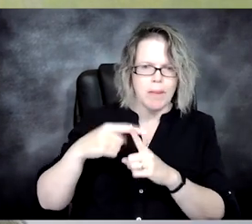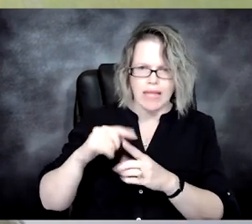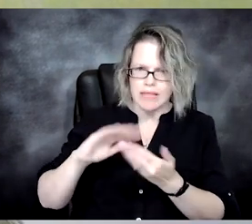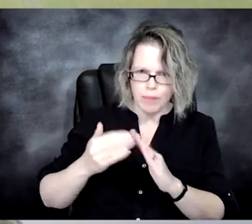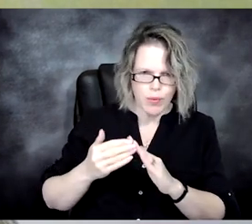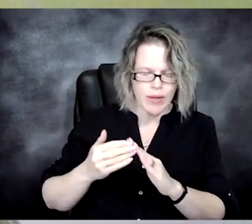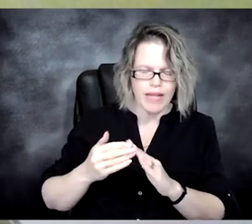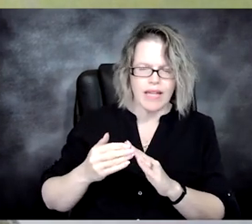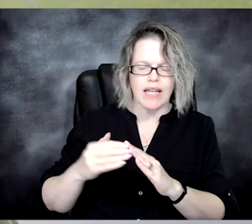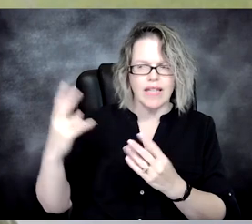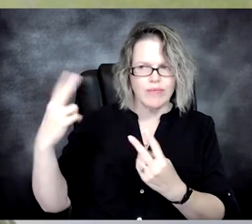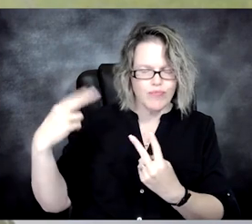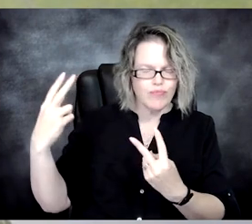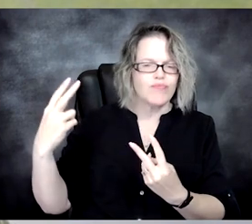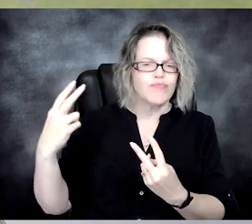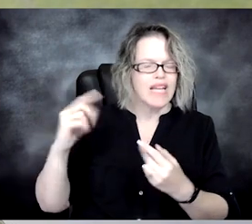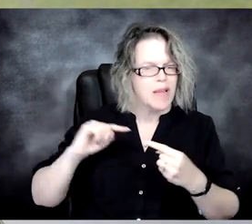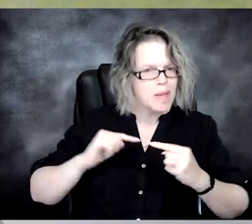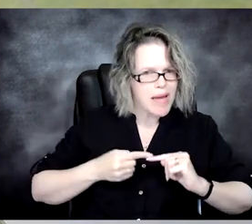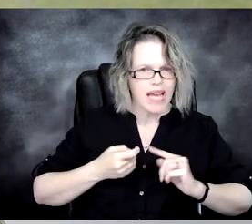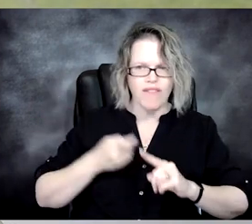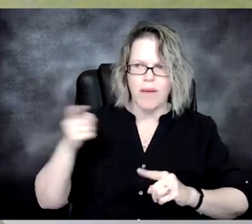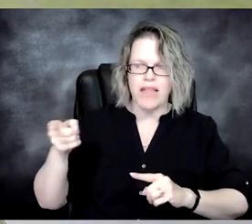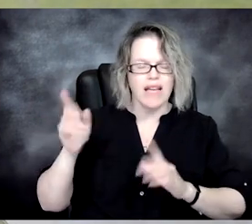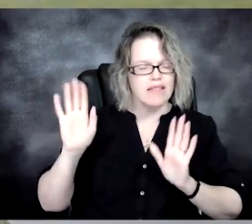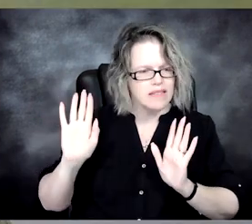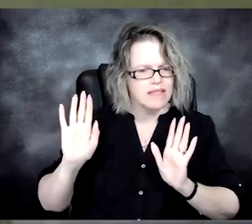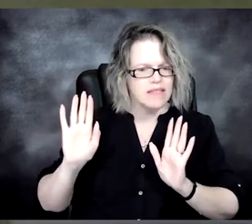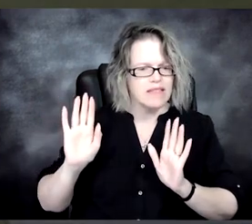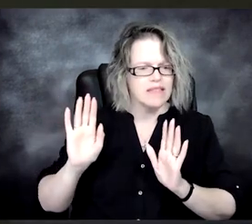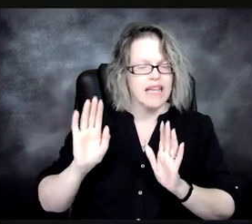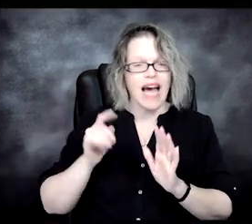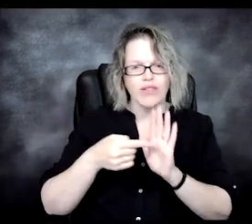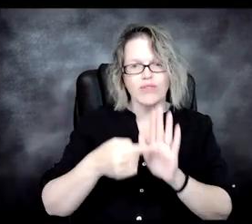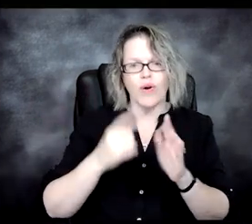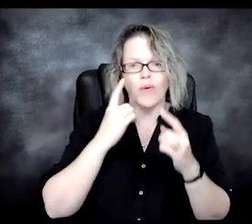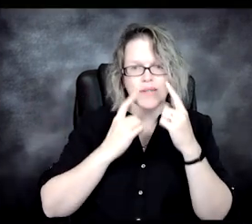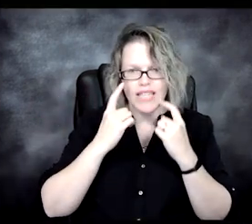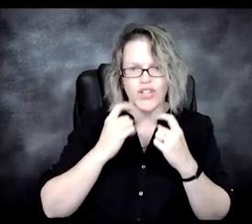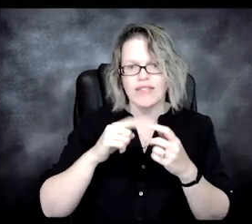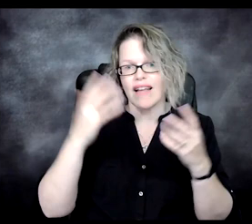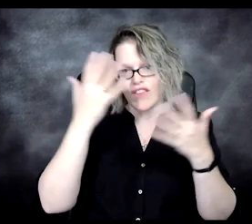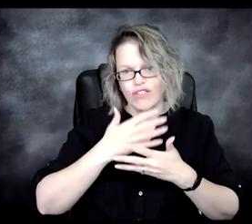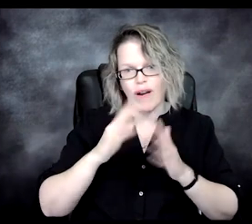wanted to reflect on the pain that comes from this treatment through the use of the tears and dark background shown in the photograph.